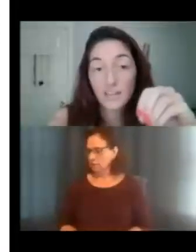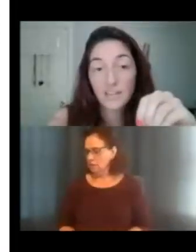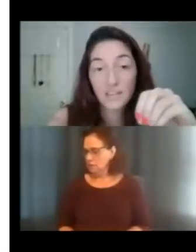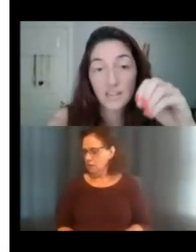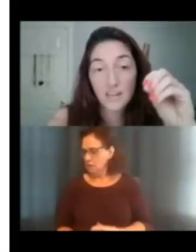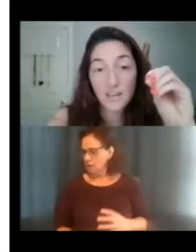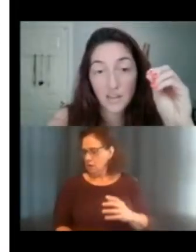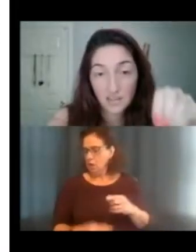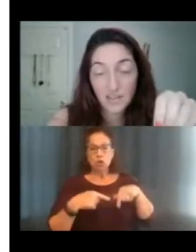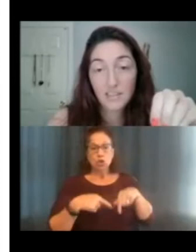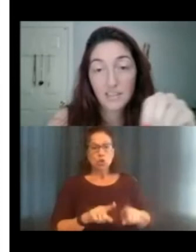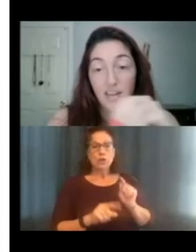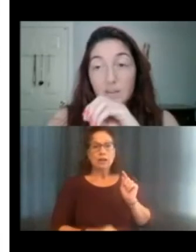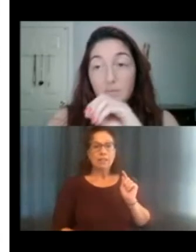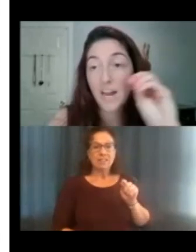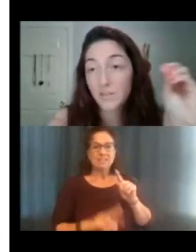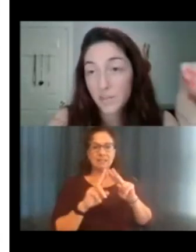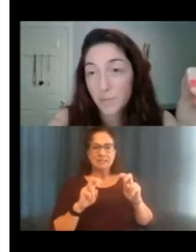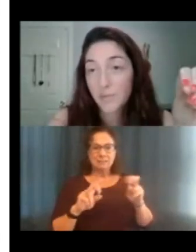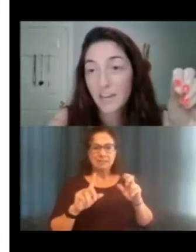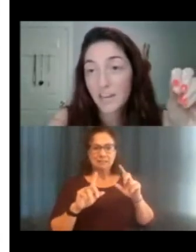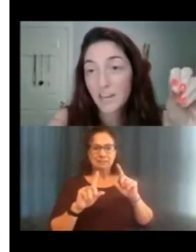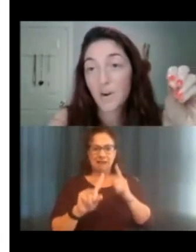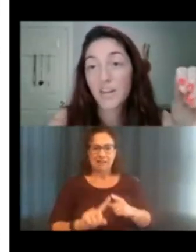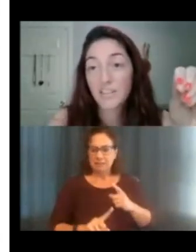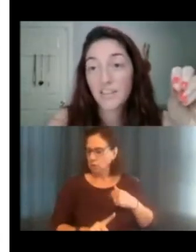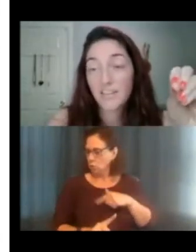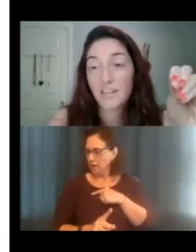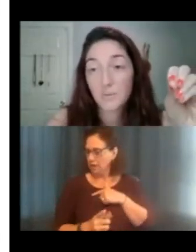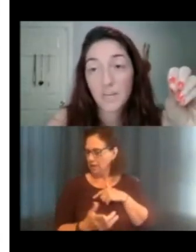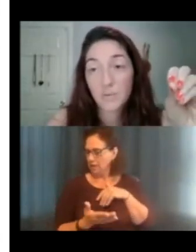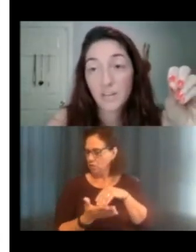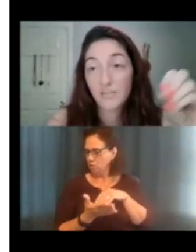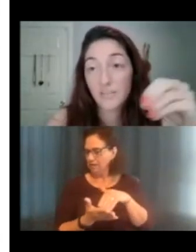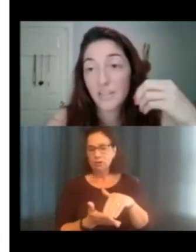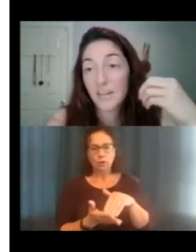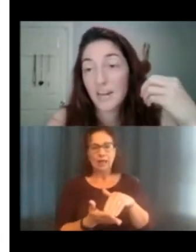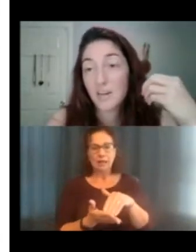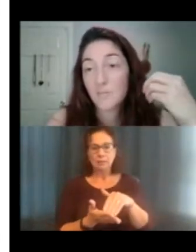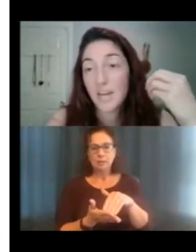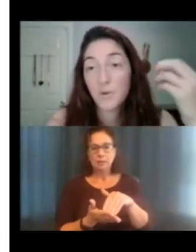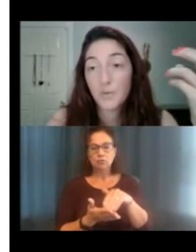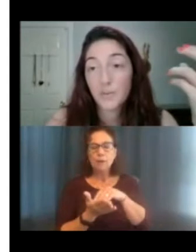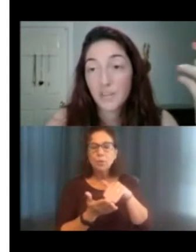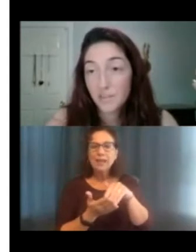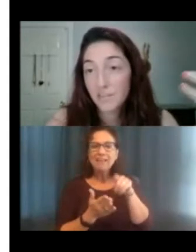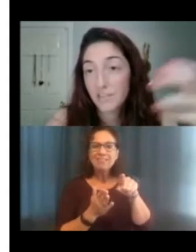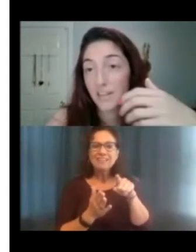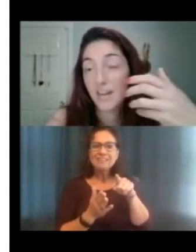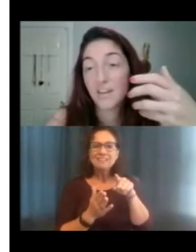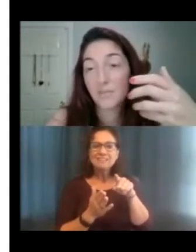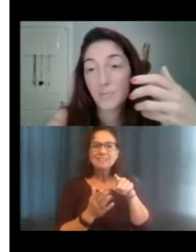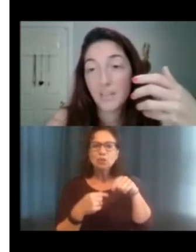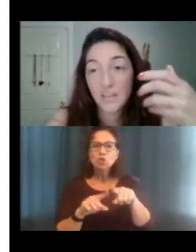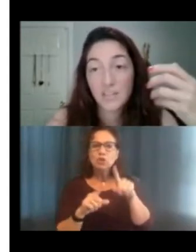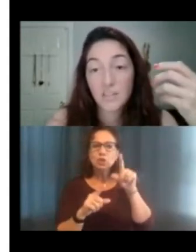we did this, assess this task, and we were actually replicating a prior study done in 2012. And both the original